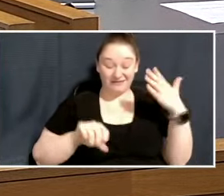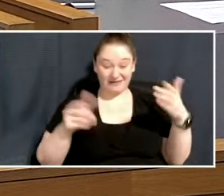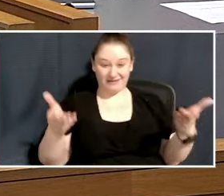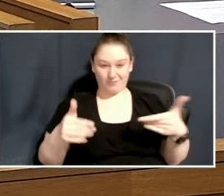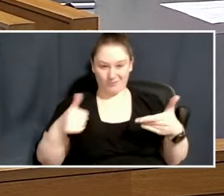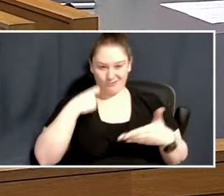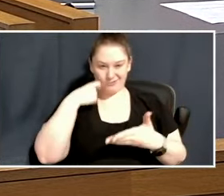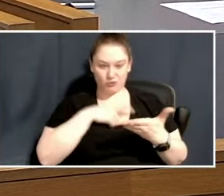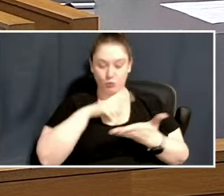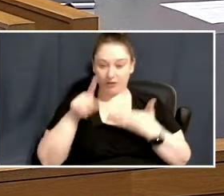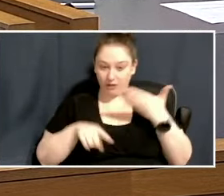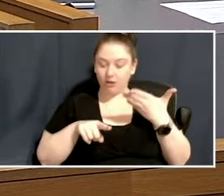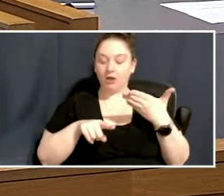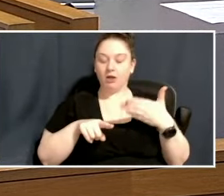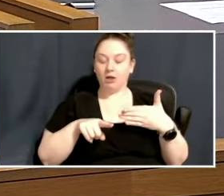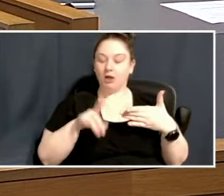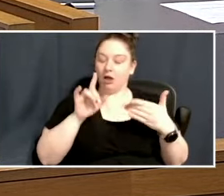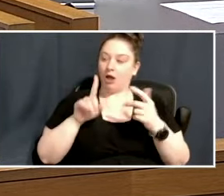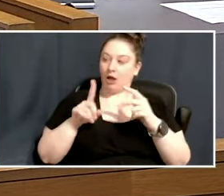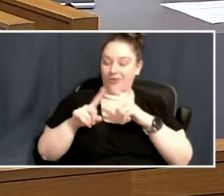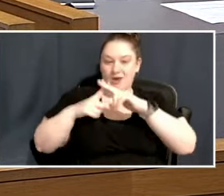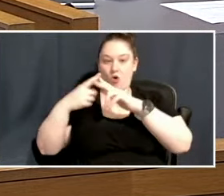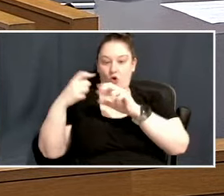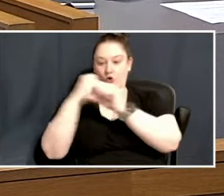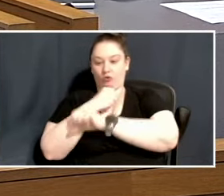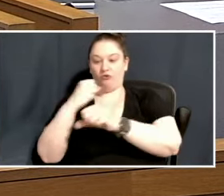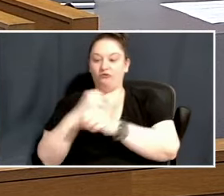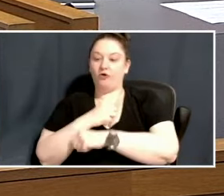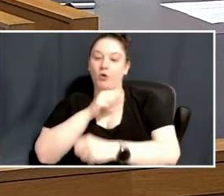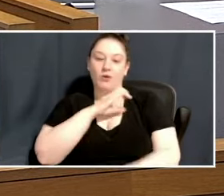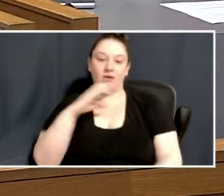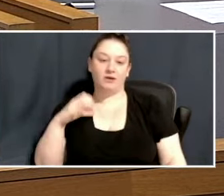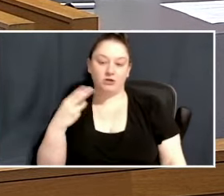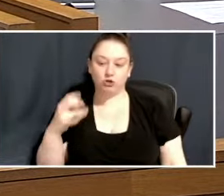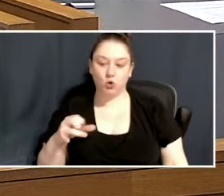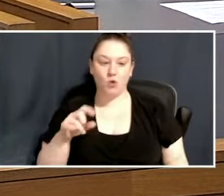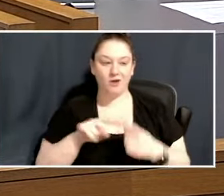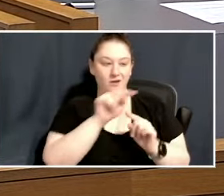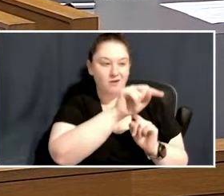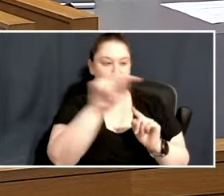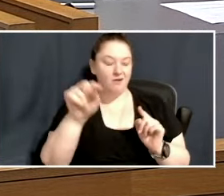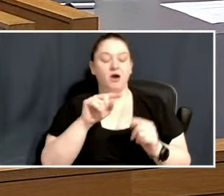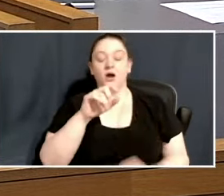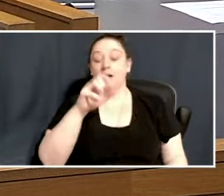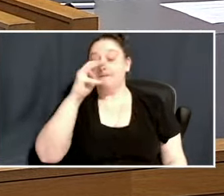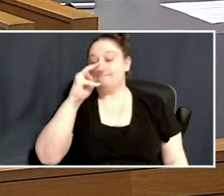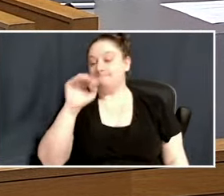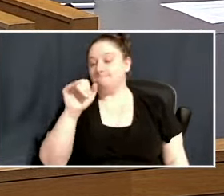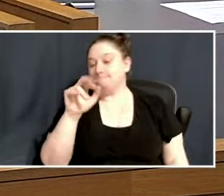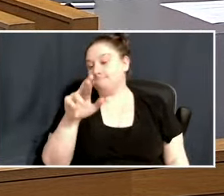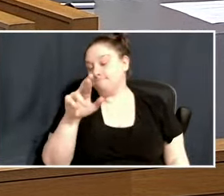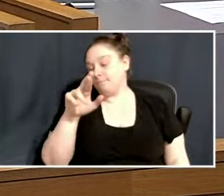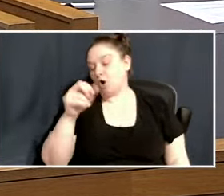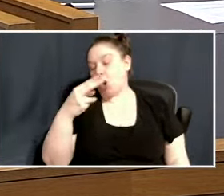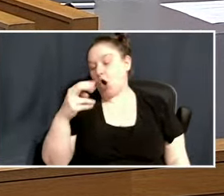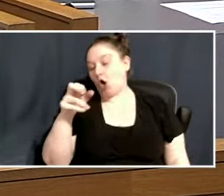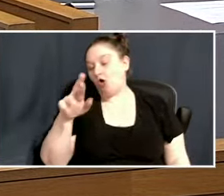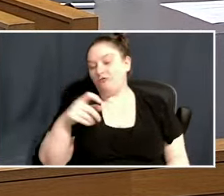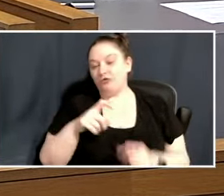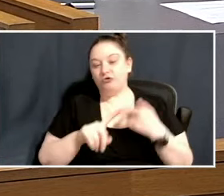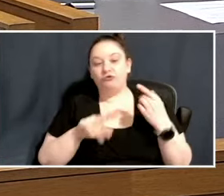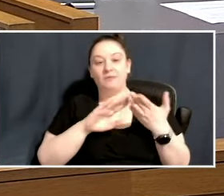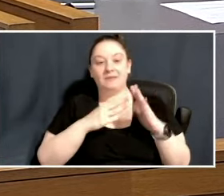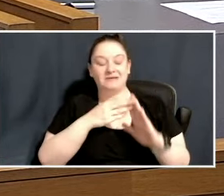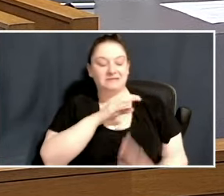flight along with Councilor Hoy and a number of members of our community. We had Mr. Hoffert from the Salem Chamber, a number of folks who were on the first flight,